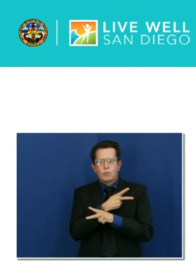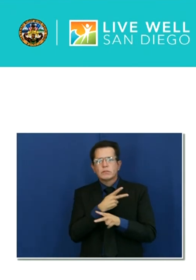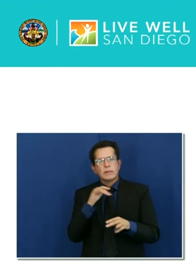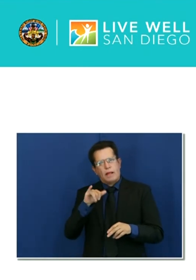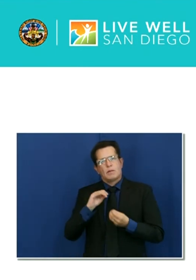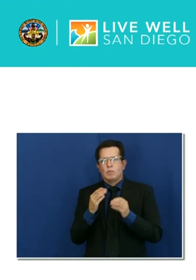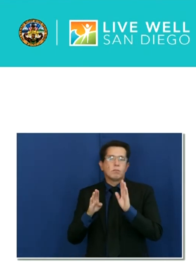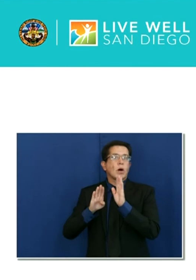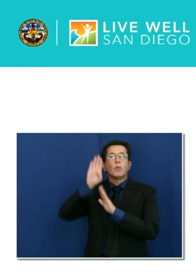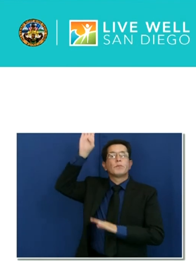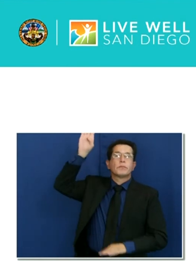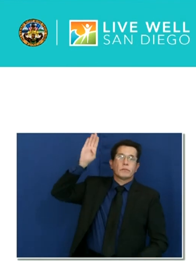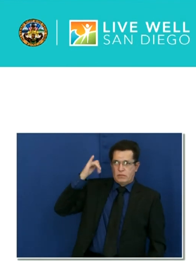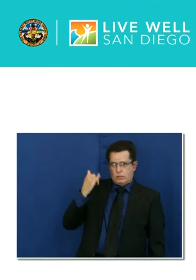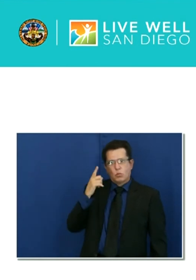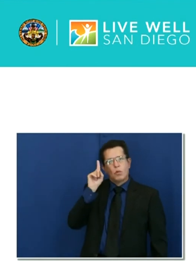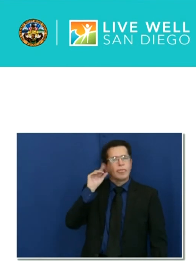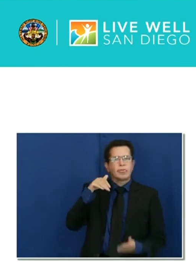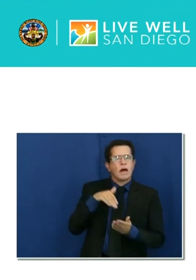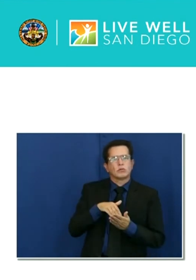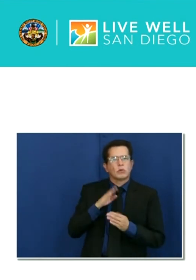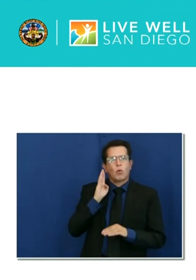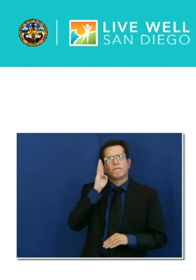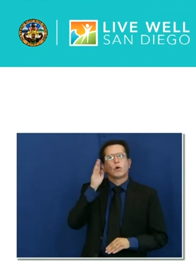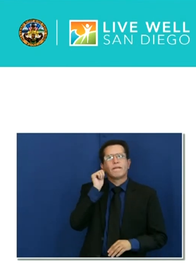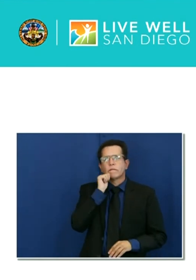number. In the next slide,